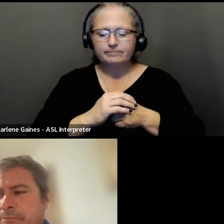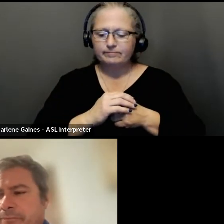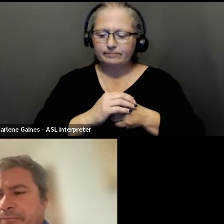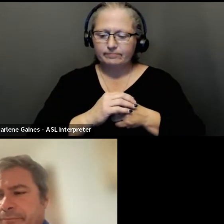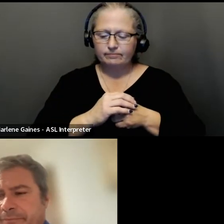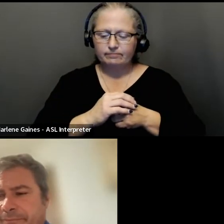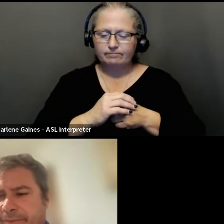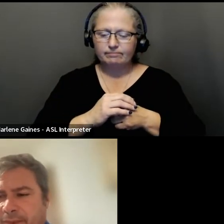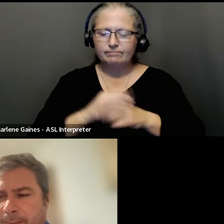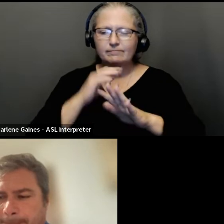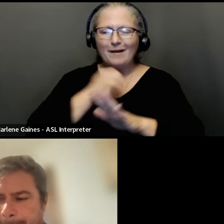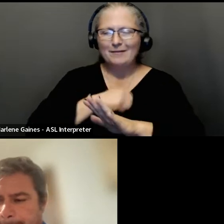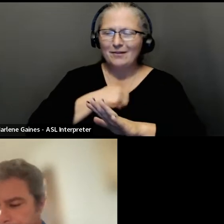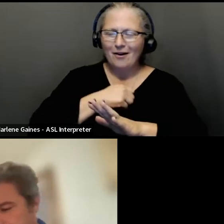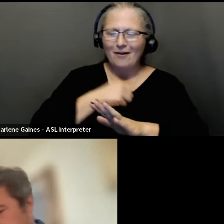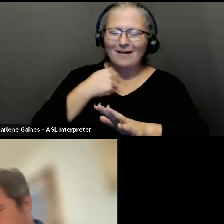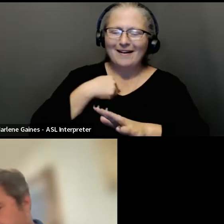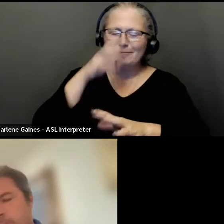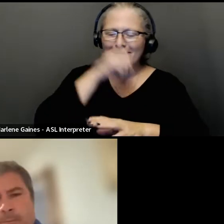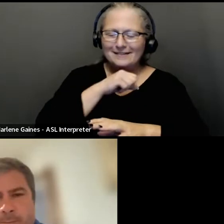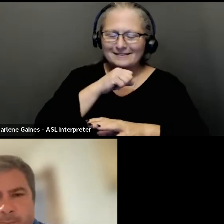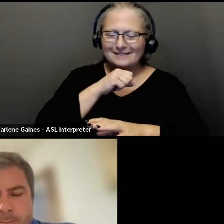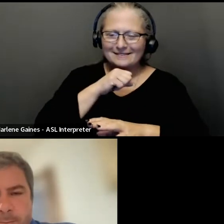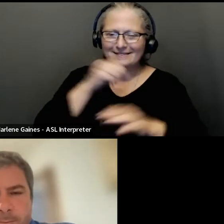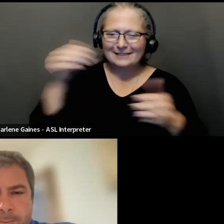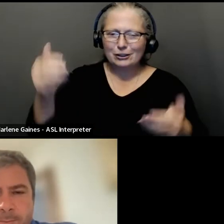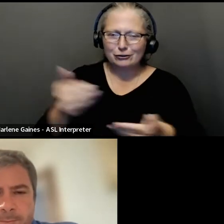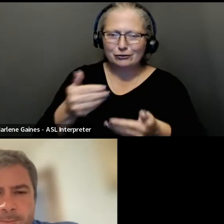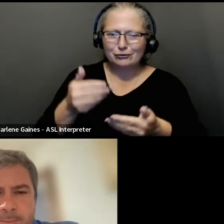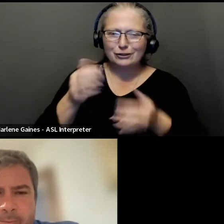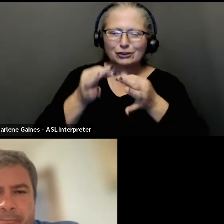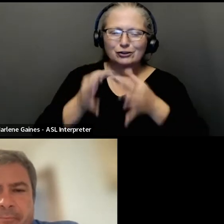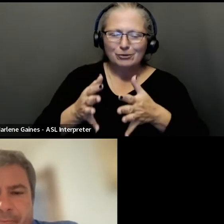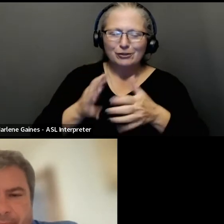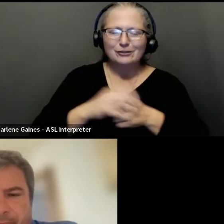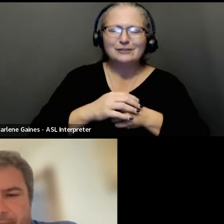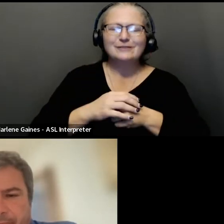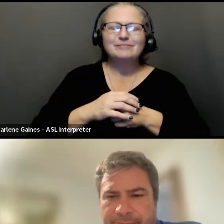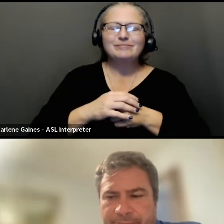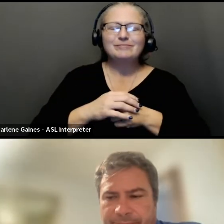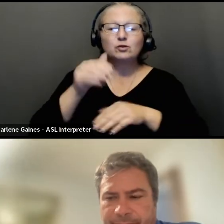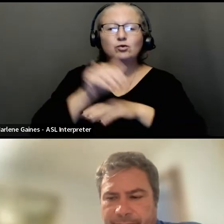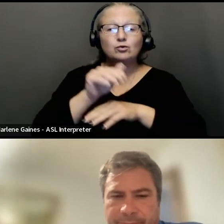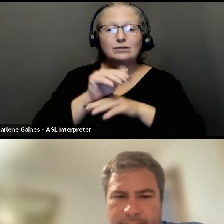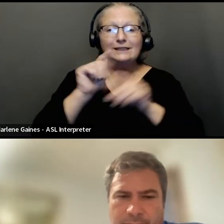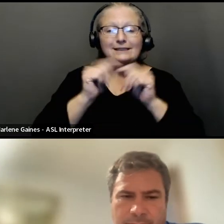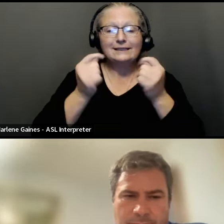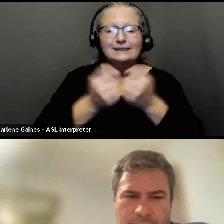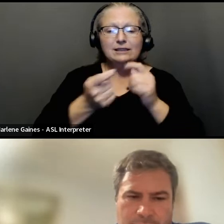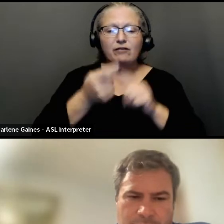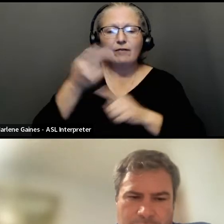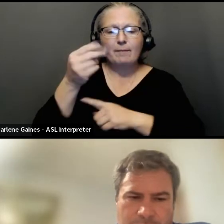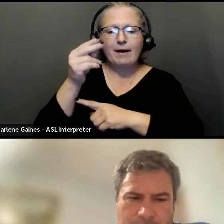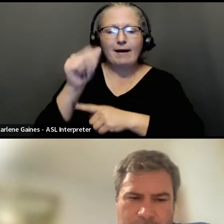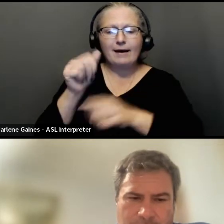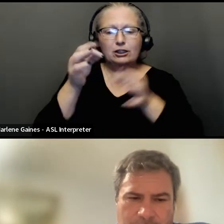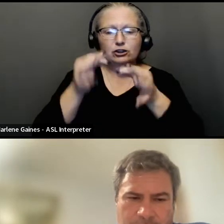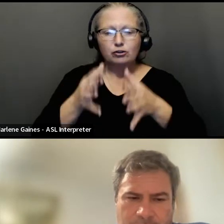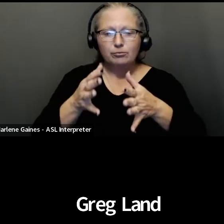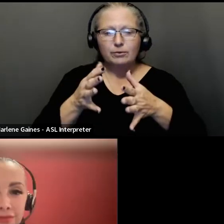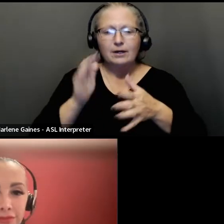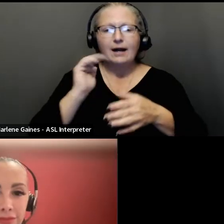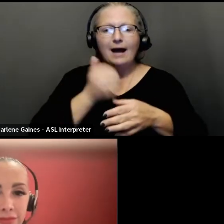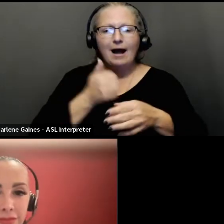And I'm sorry, I missed introducing our interpreters. Tonight we have a team from Hannah Interpreting as